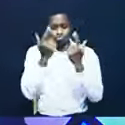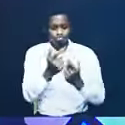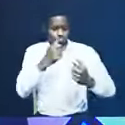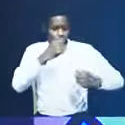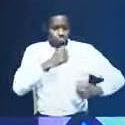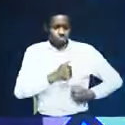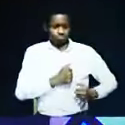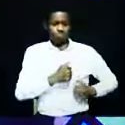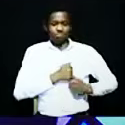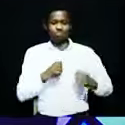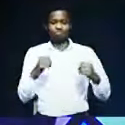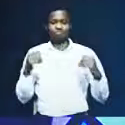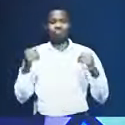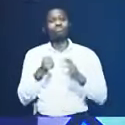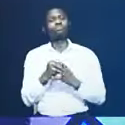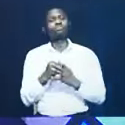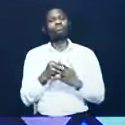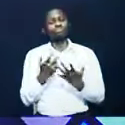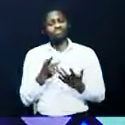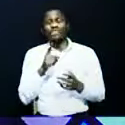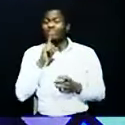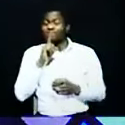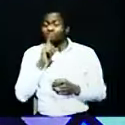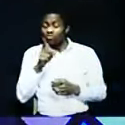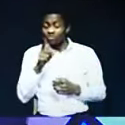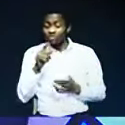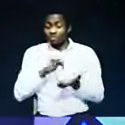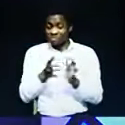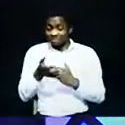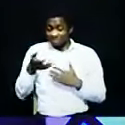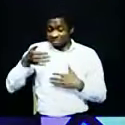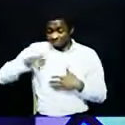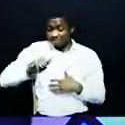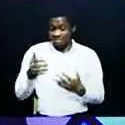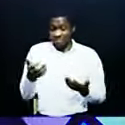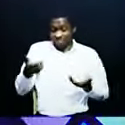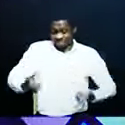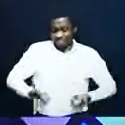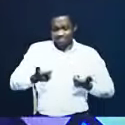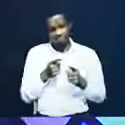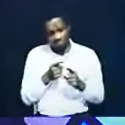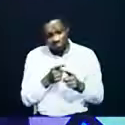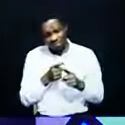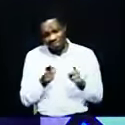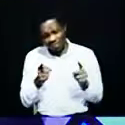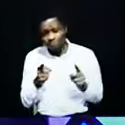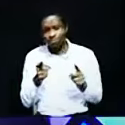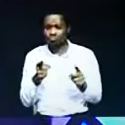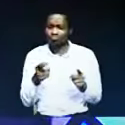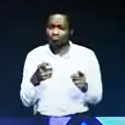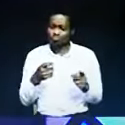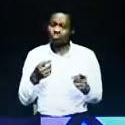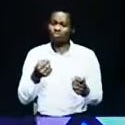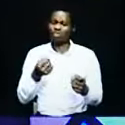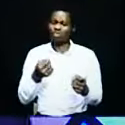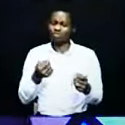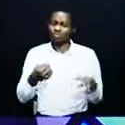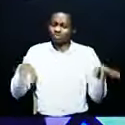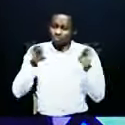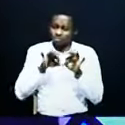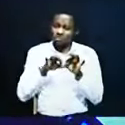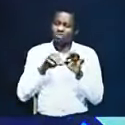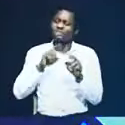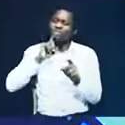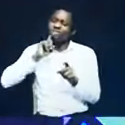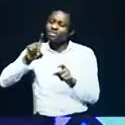though he was living, it was still expedient for him to order them to go and wait for the strength.